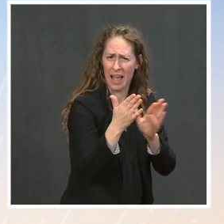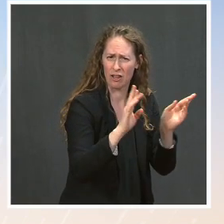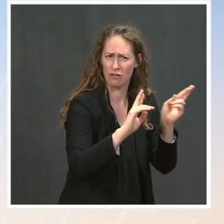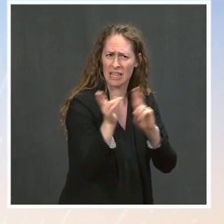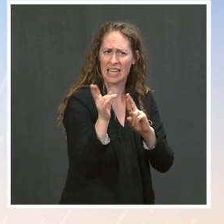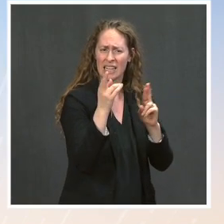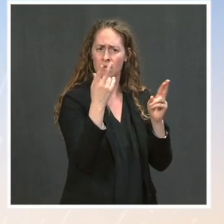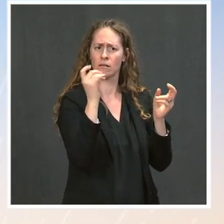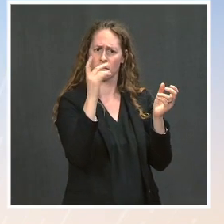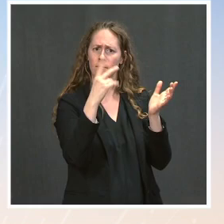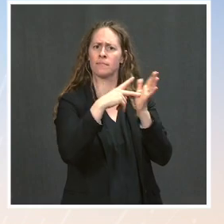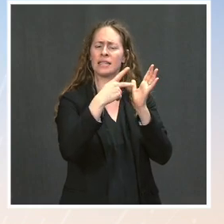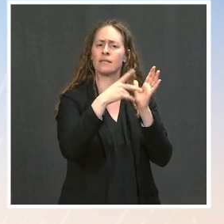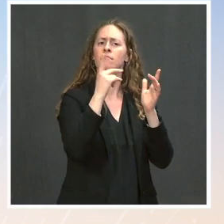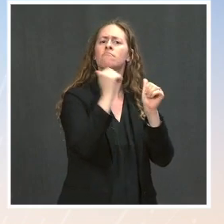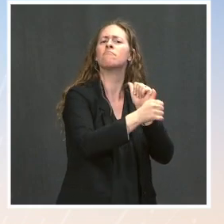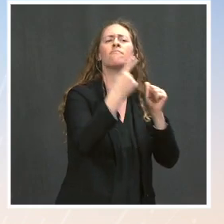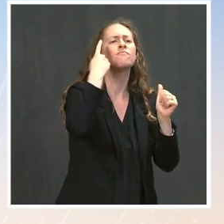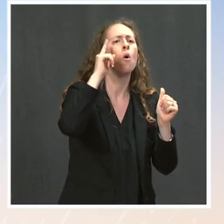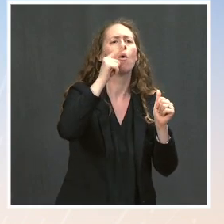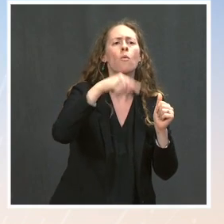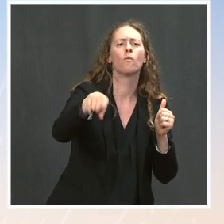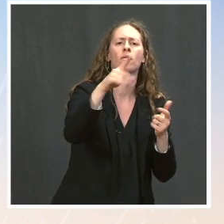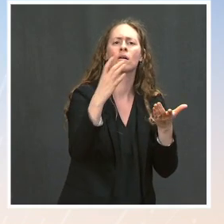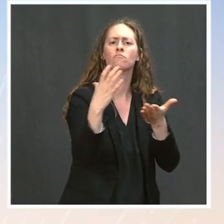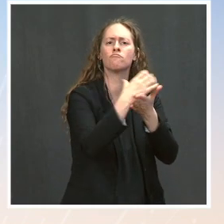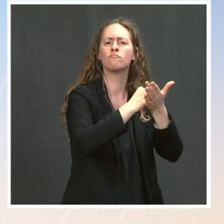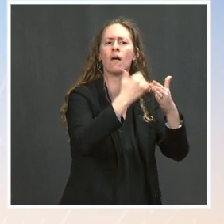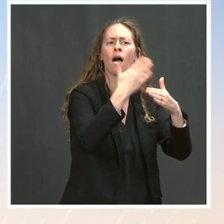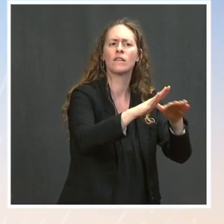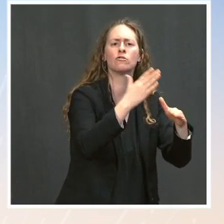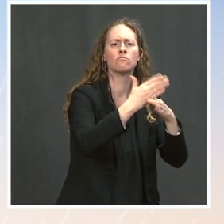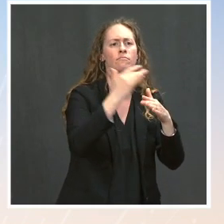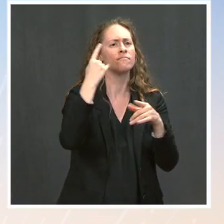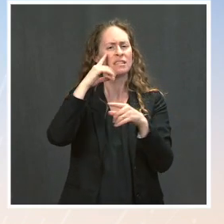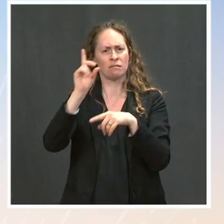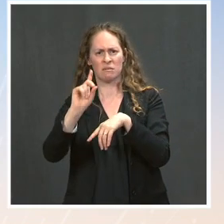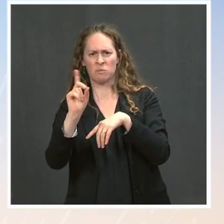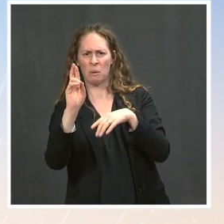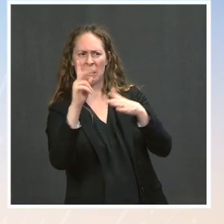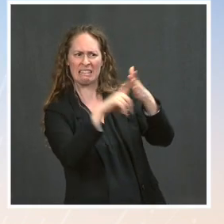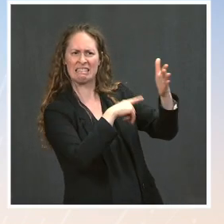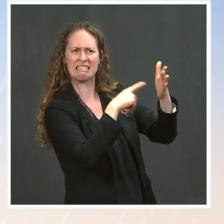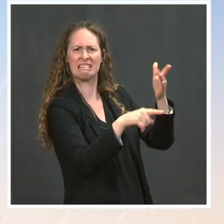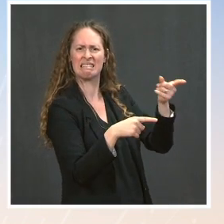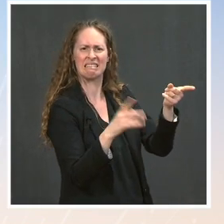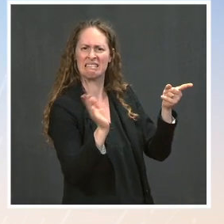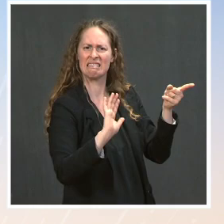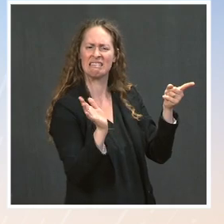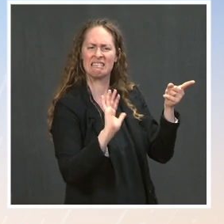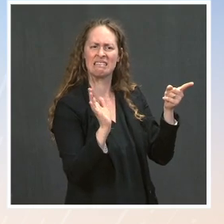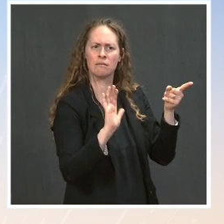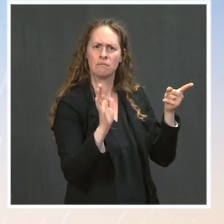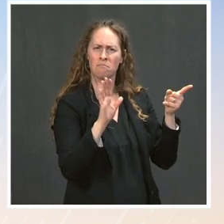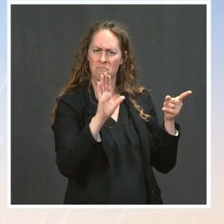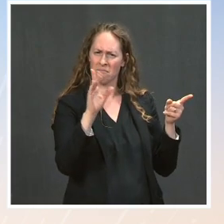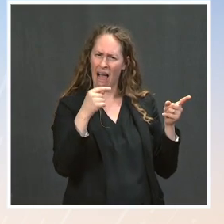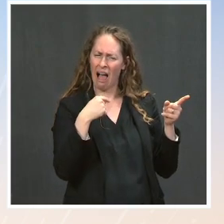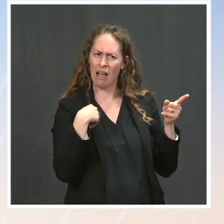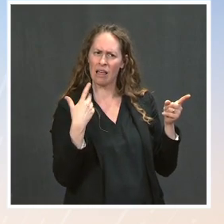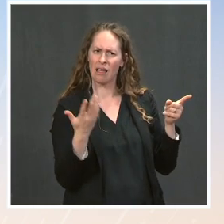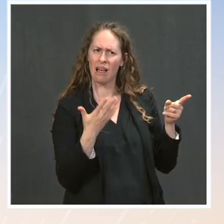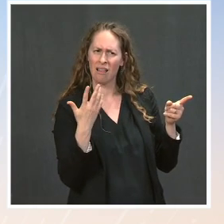potential skeptics, even among the Democratic side, in terms of getting this really additionally large package through